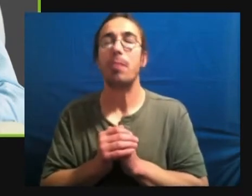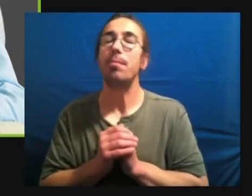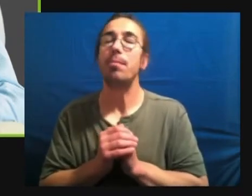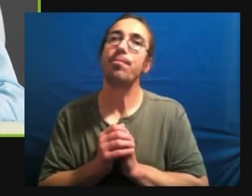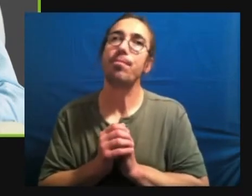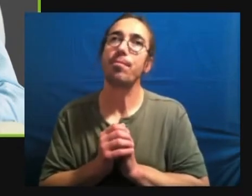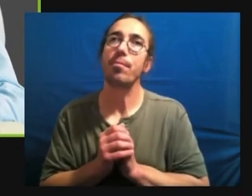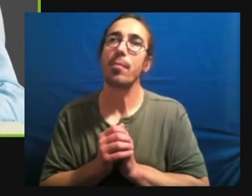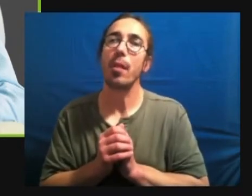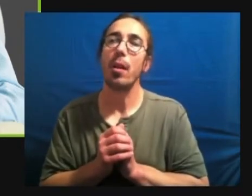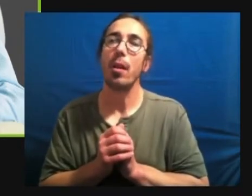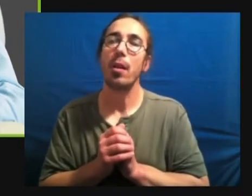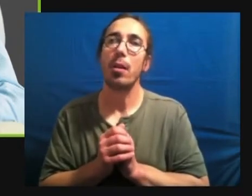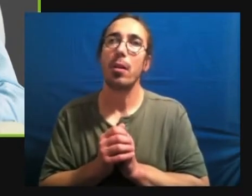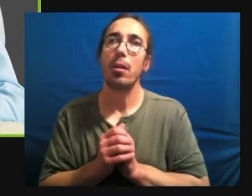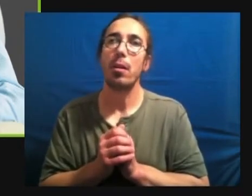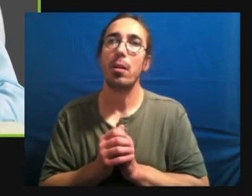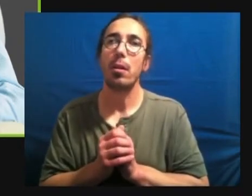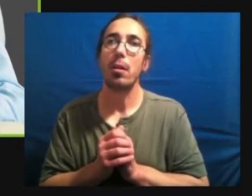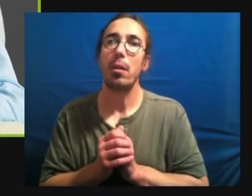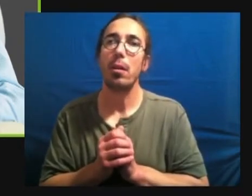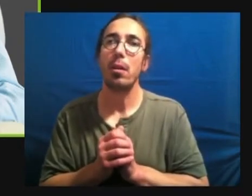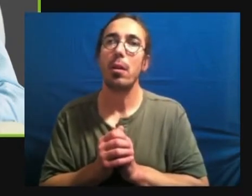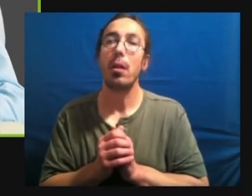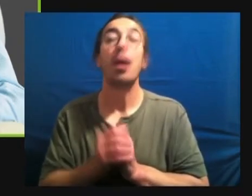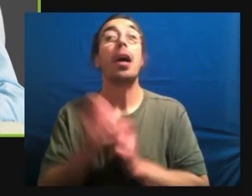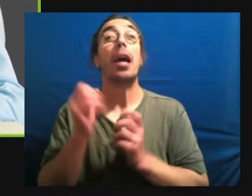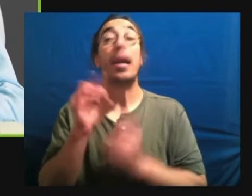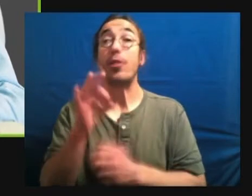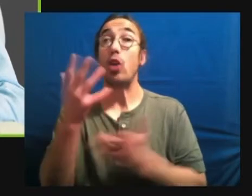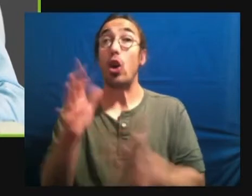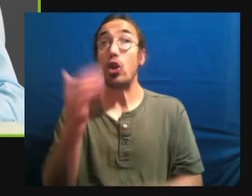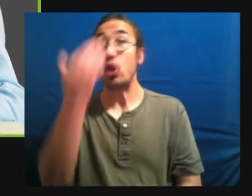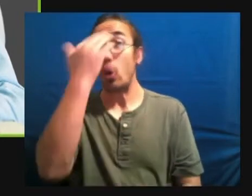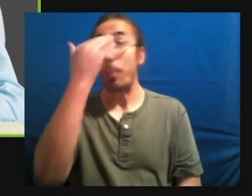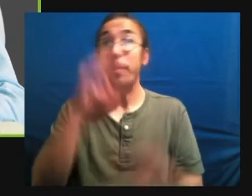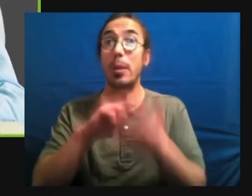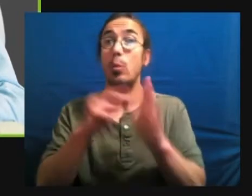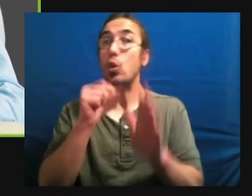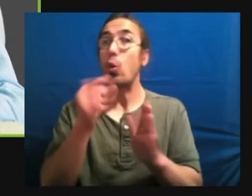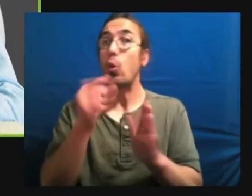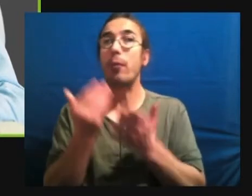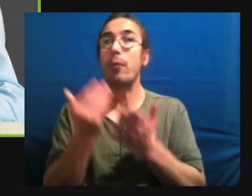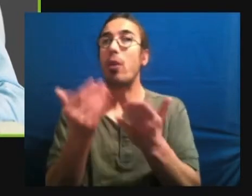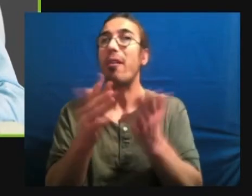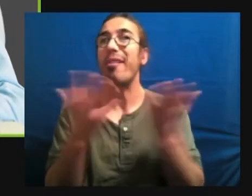that we wouldn't have to provide a lot of background. So Ellison